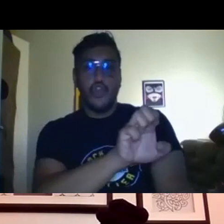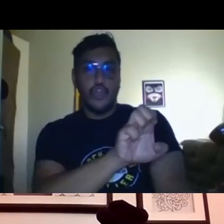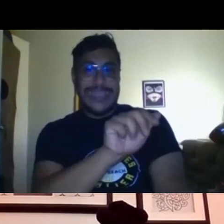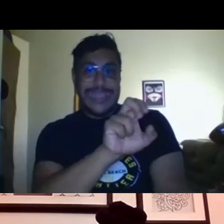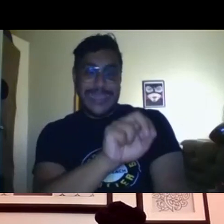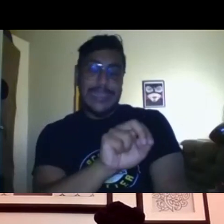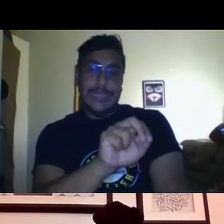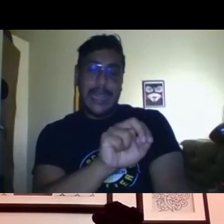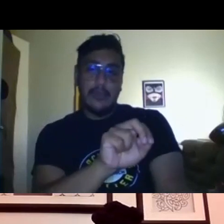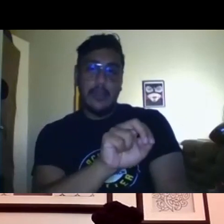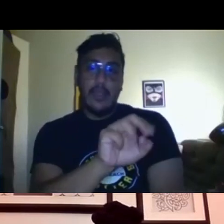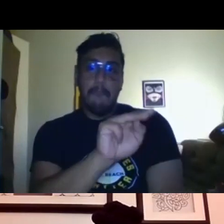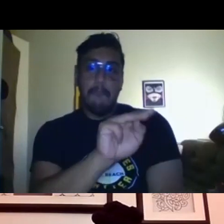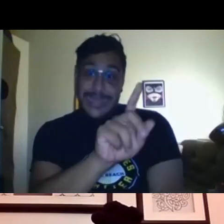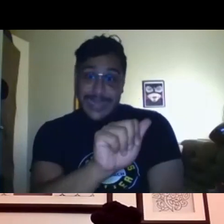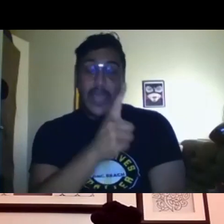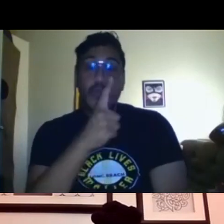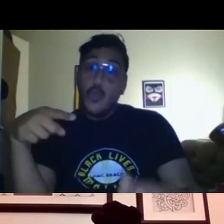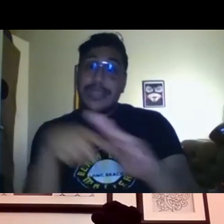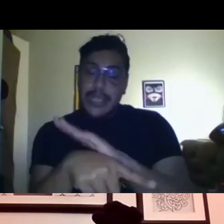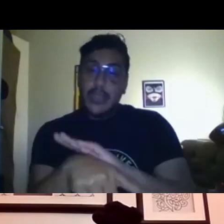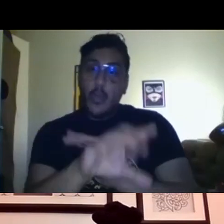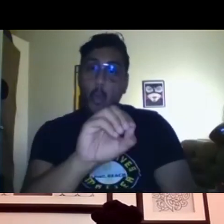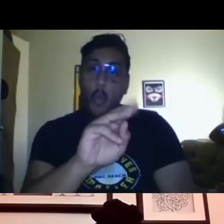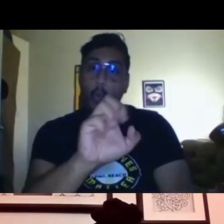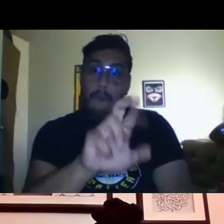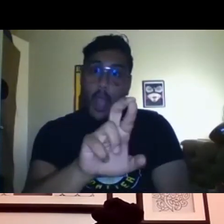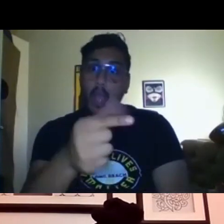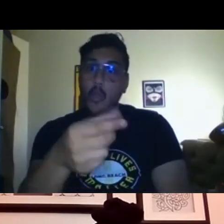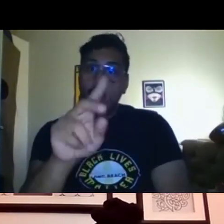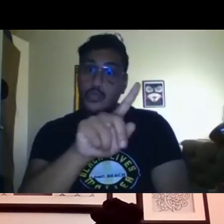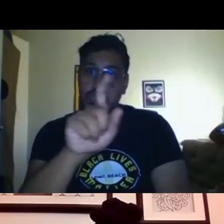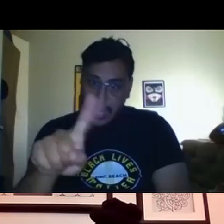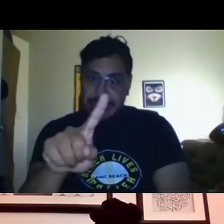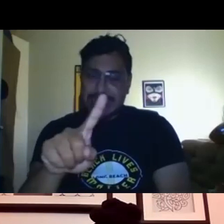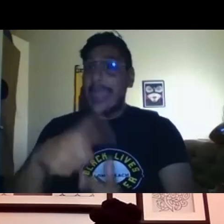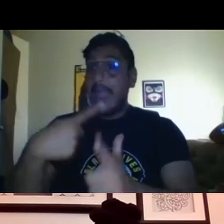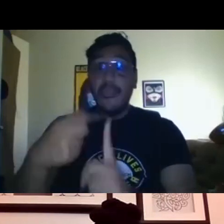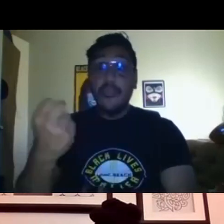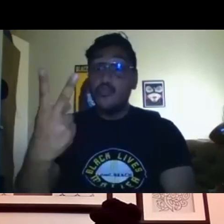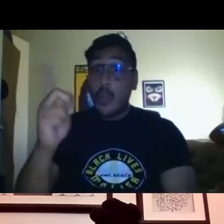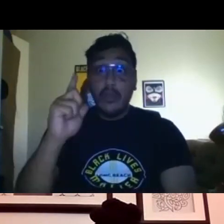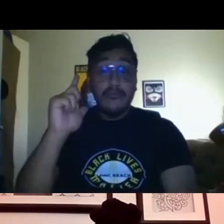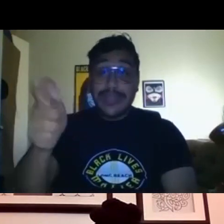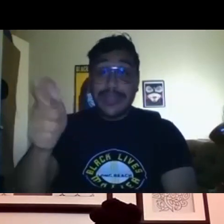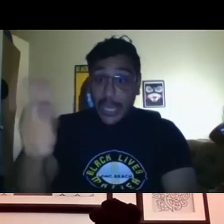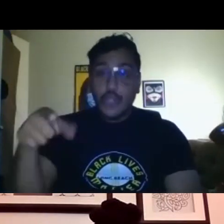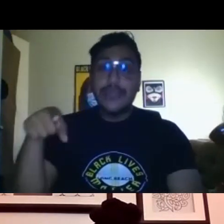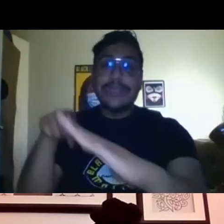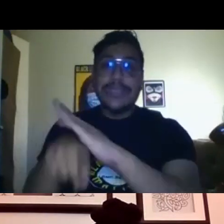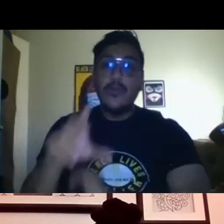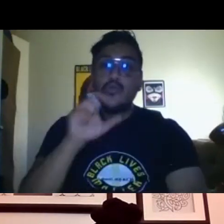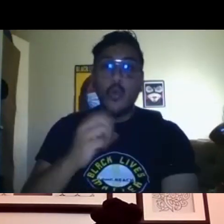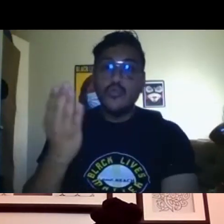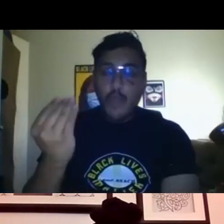Omar Gonzalez and then 12 days later was left on the streets to murder 14-year-old Jesse